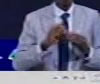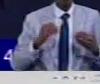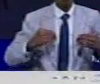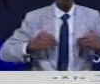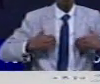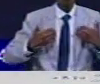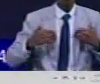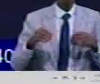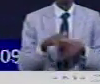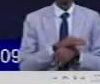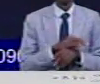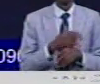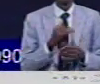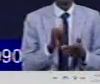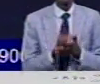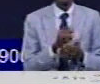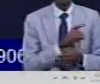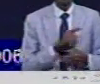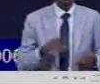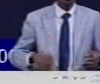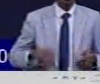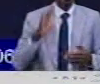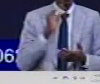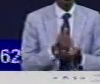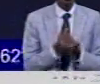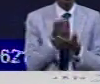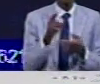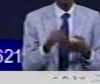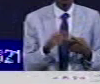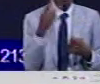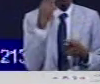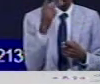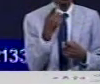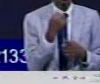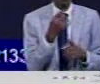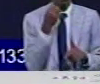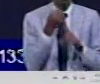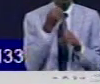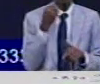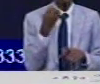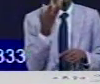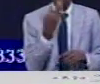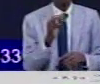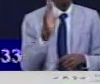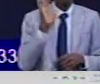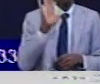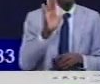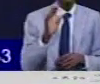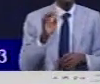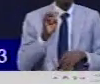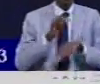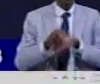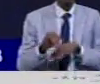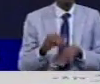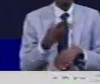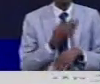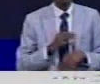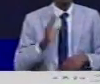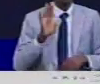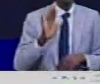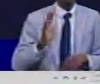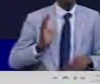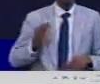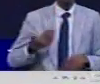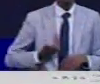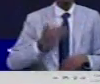ministry, and his soul will be glad. Let's pray for his family, that the Lord will uphold them, the Lord will keep